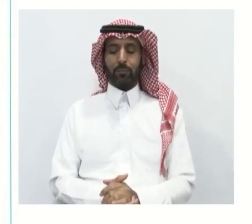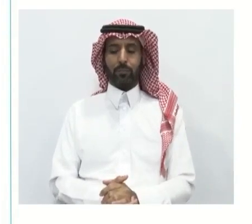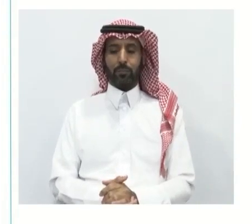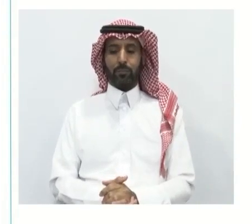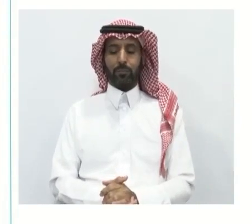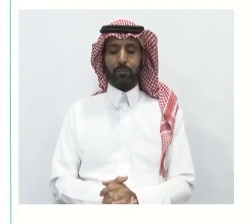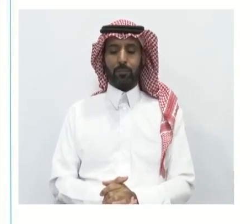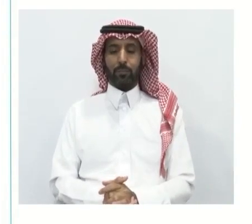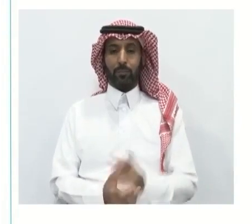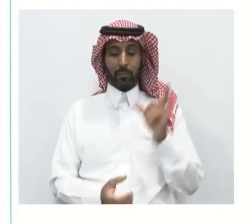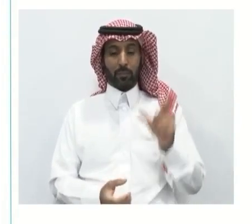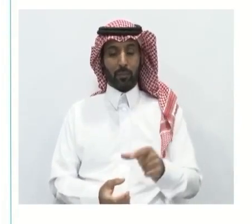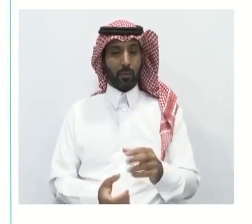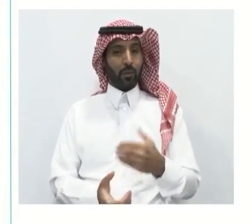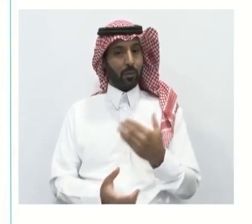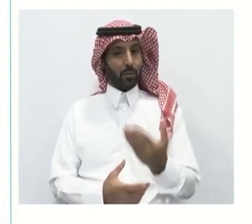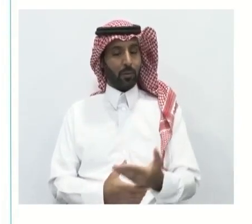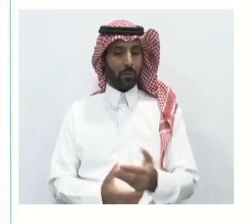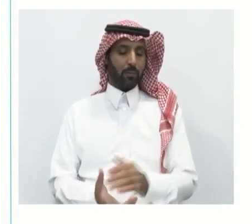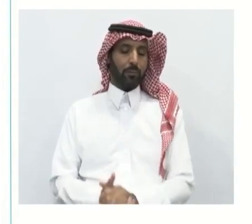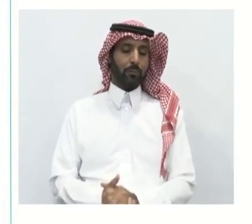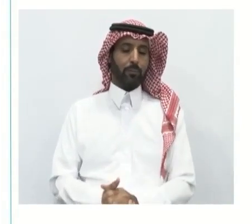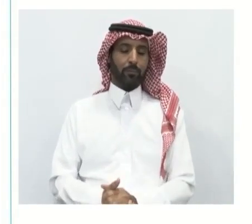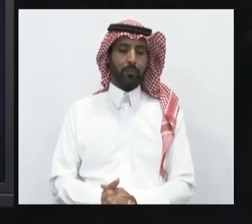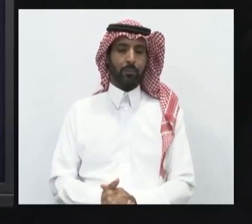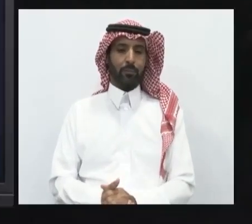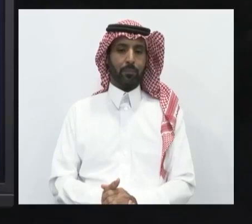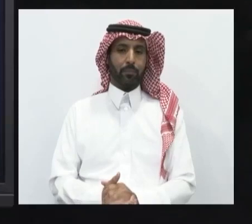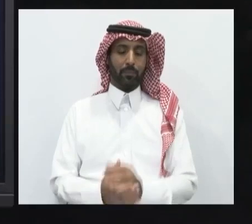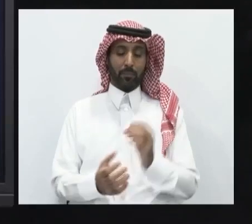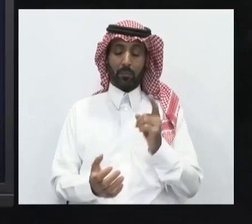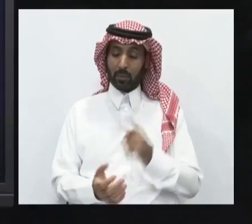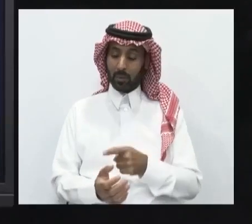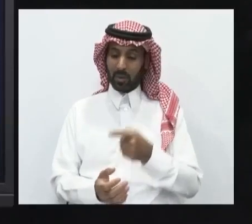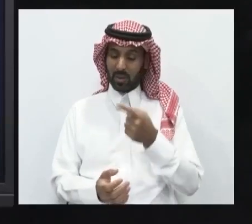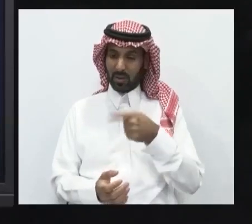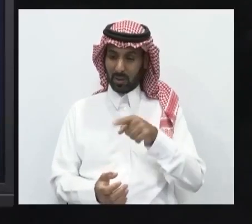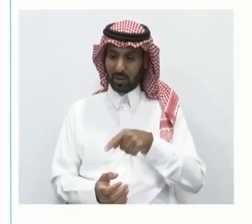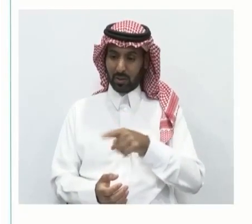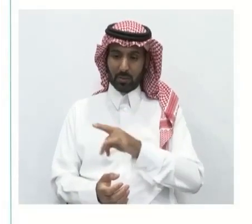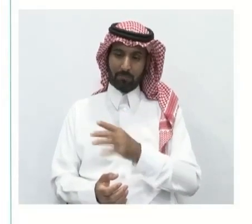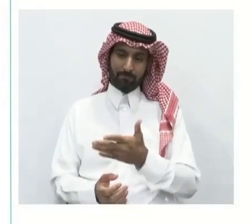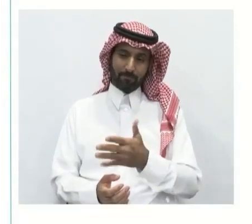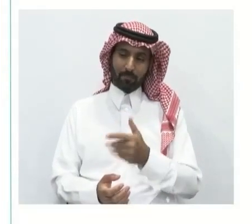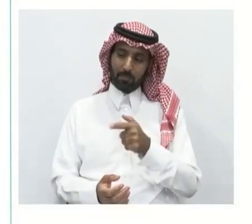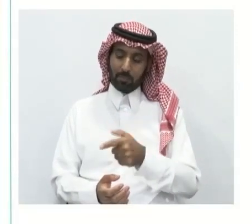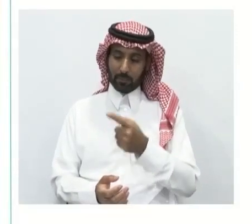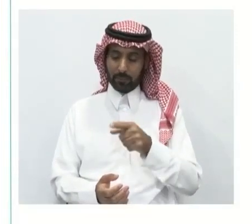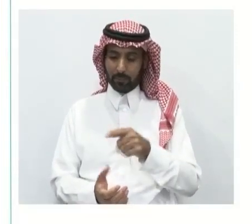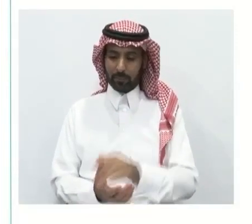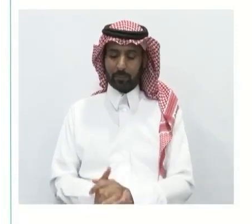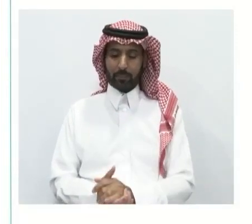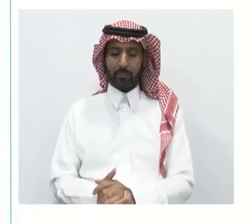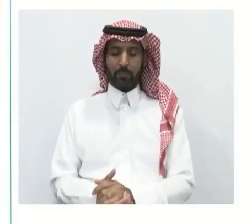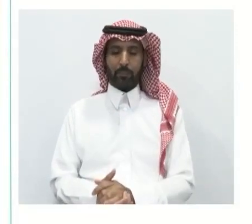A person thought to be. He's not still not guilty, but he's thought to be guilty. What crime